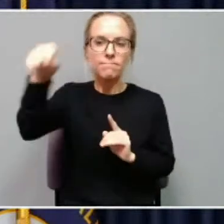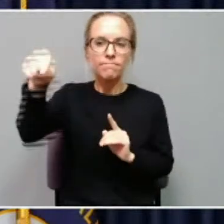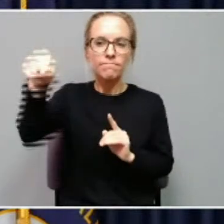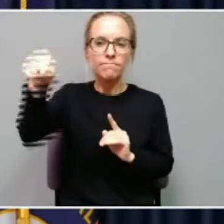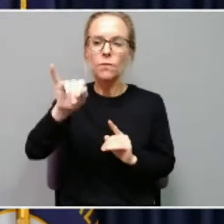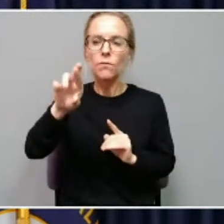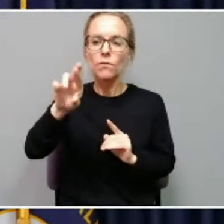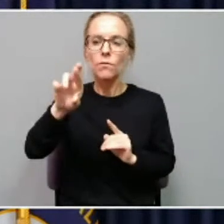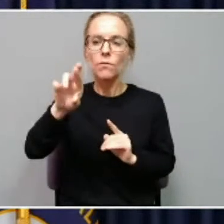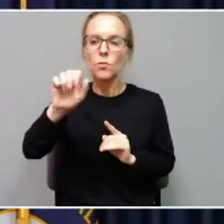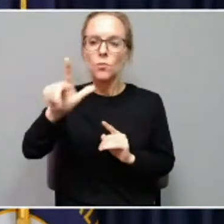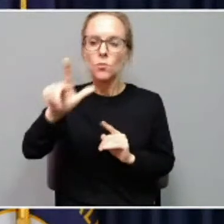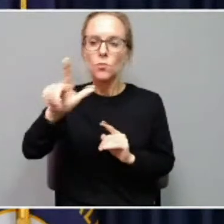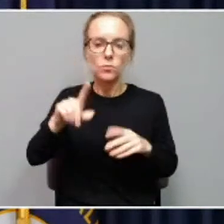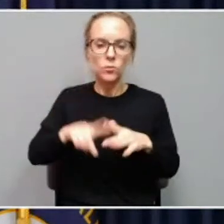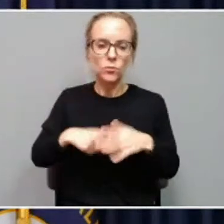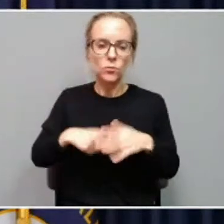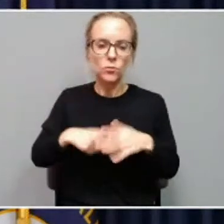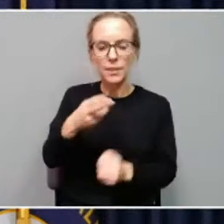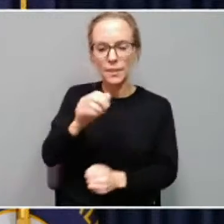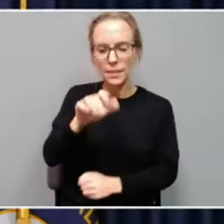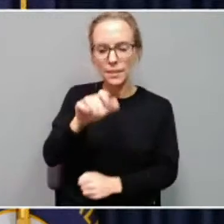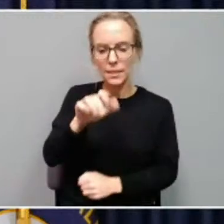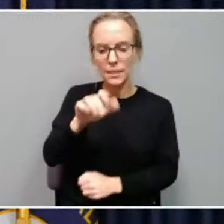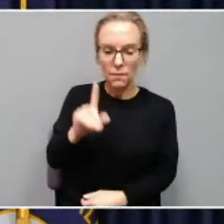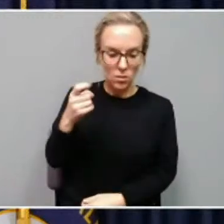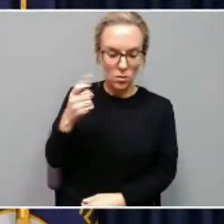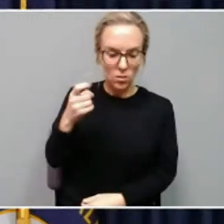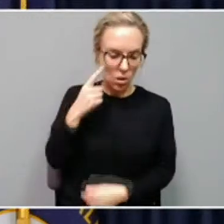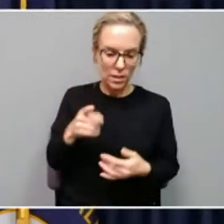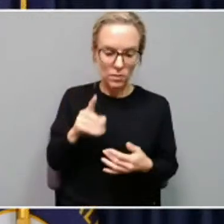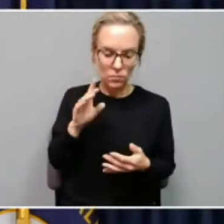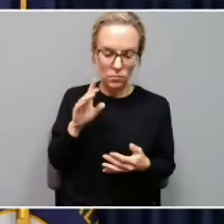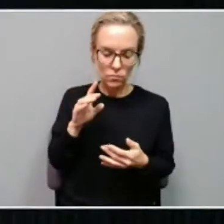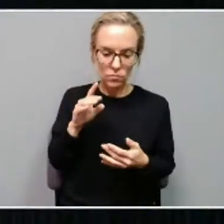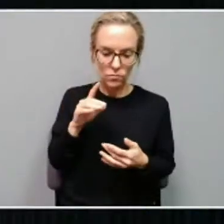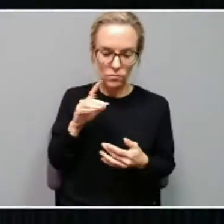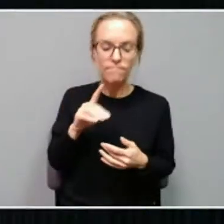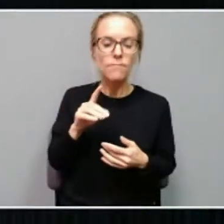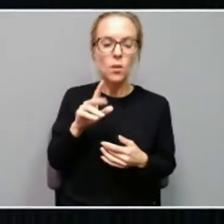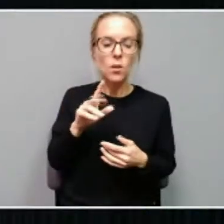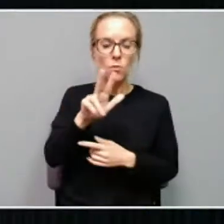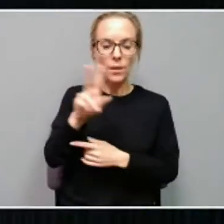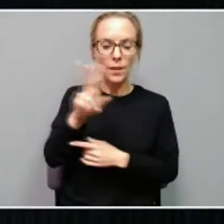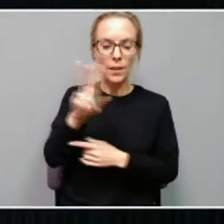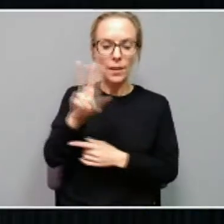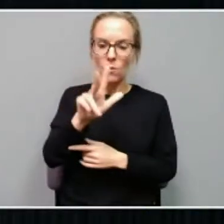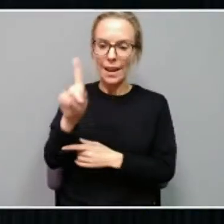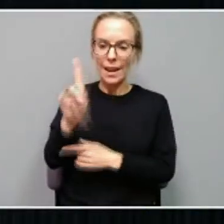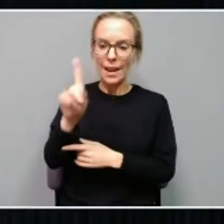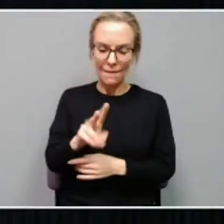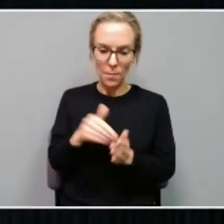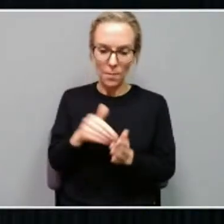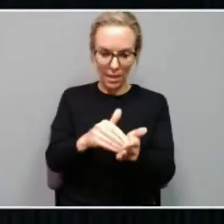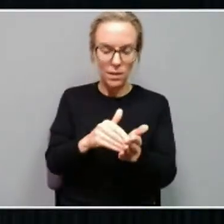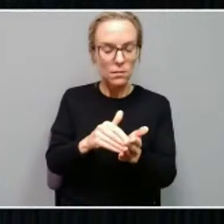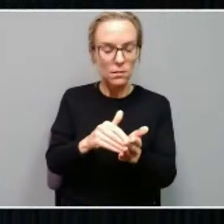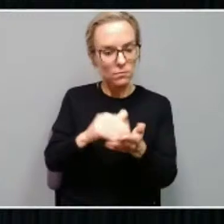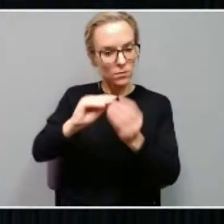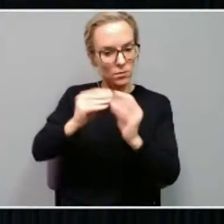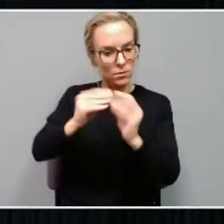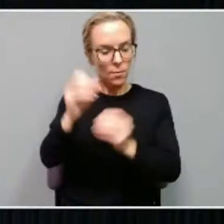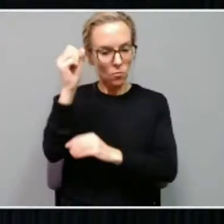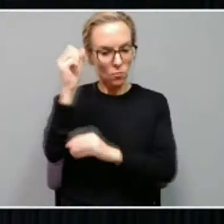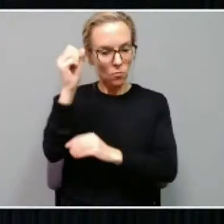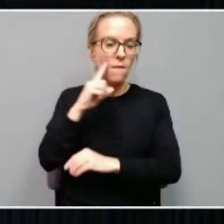chat. Governor, I noticed today we did reach the 2.5 million mark for vaccinations. This is a goal that you set back in April